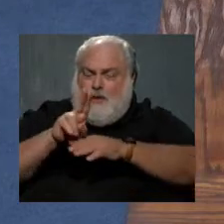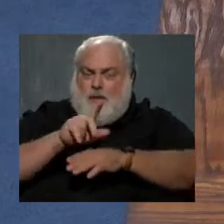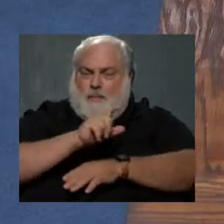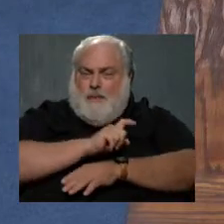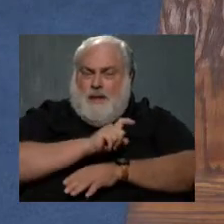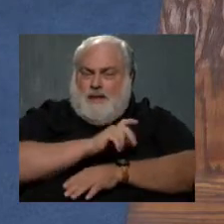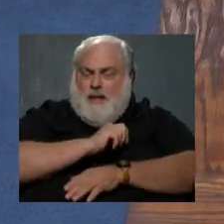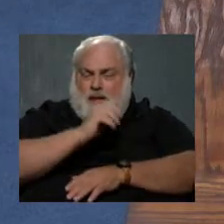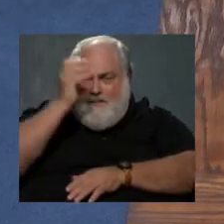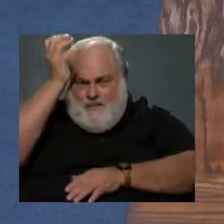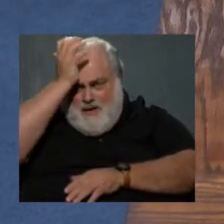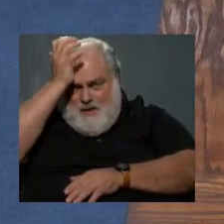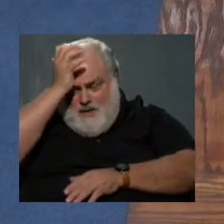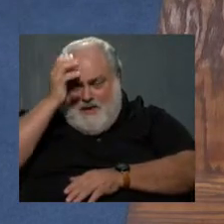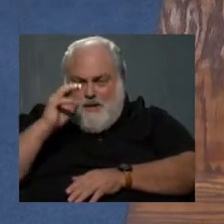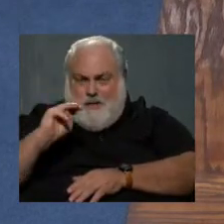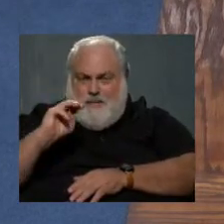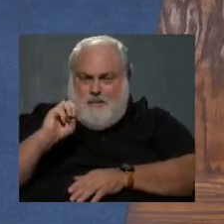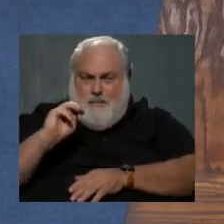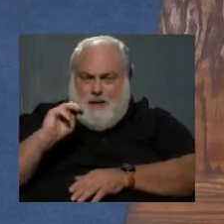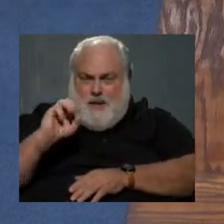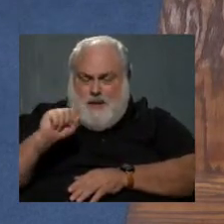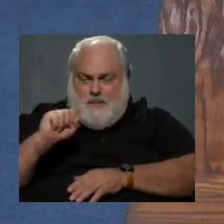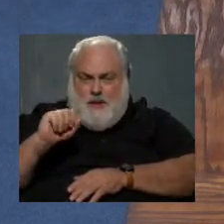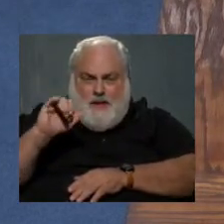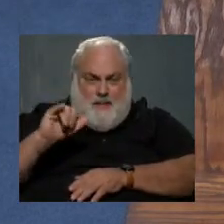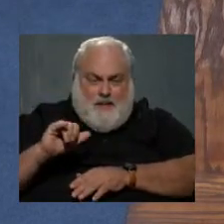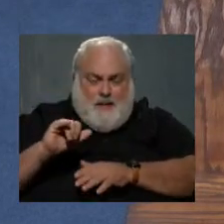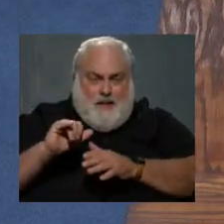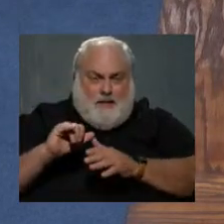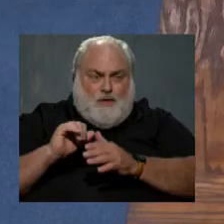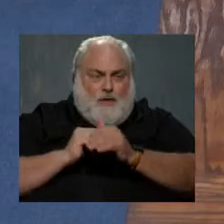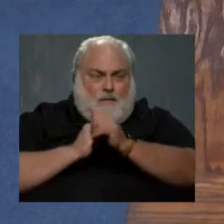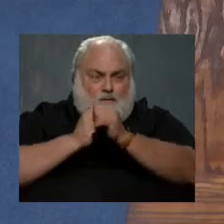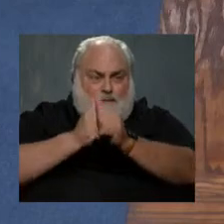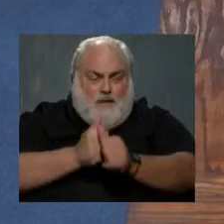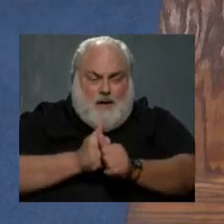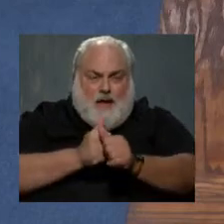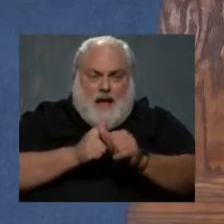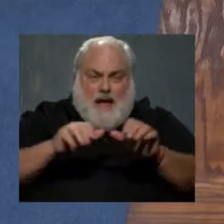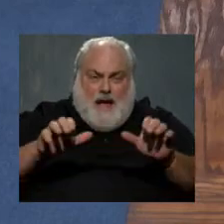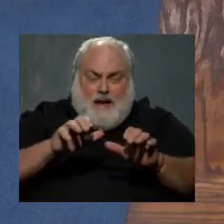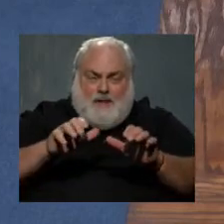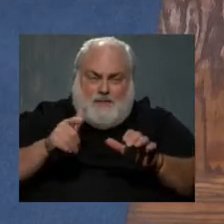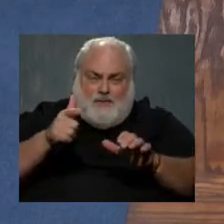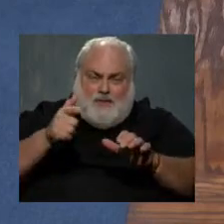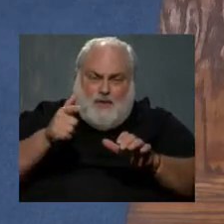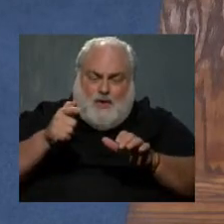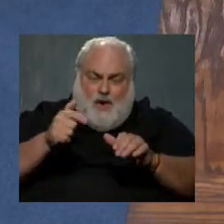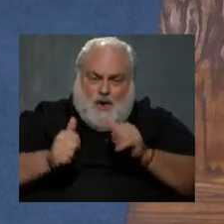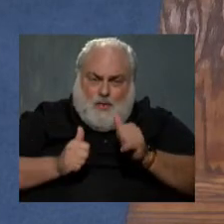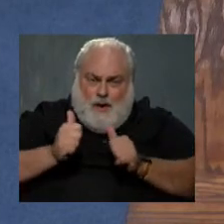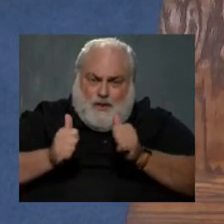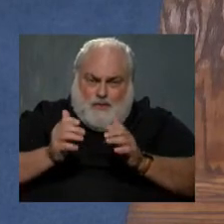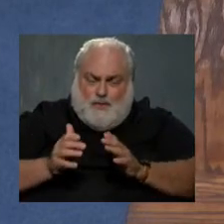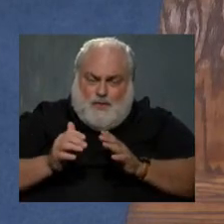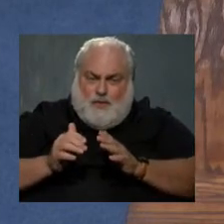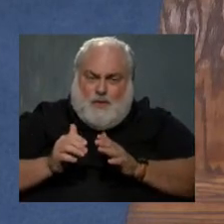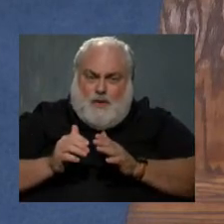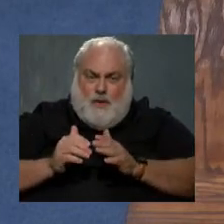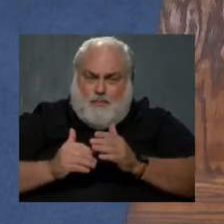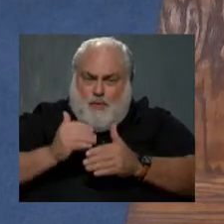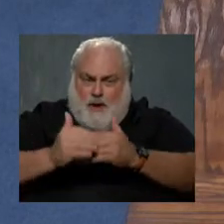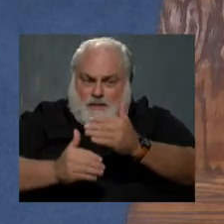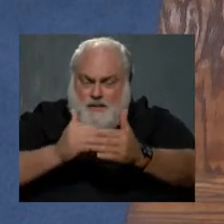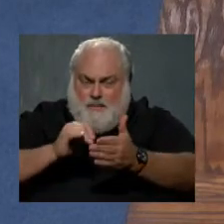Fire Department, MIMS. The purchase falls in line with the current active shooter aggressor exercises conducted by